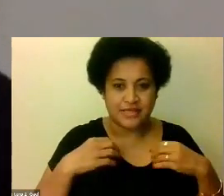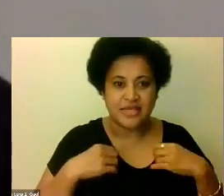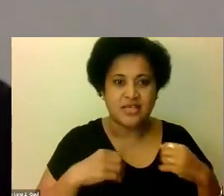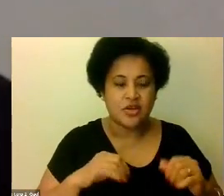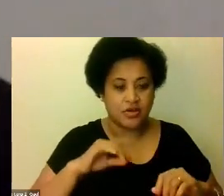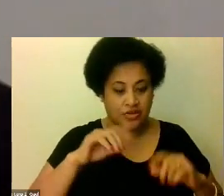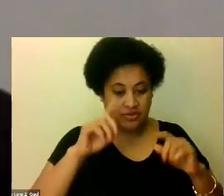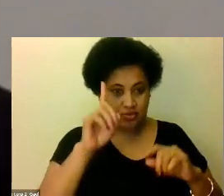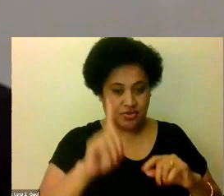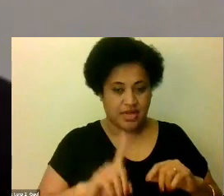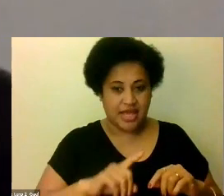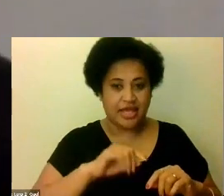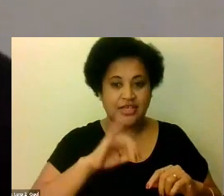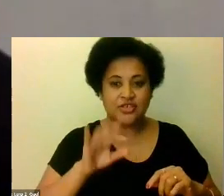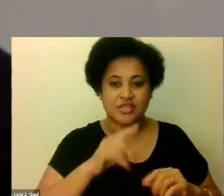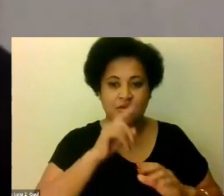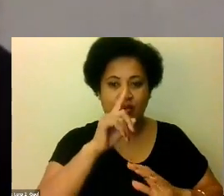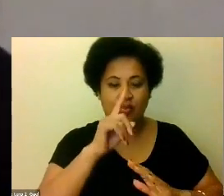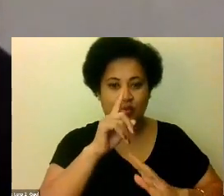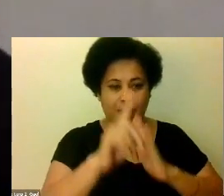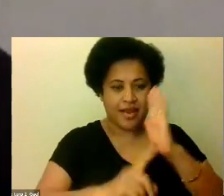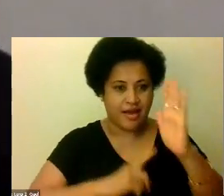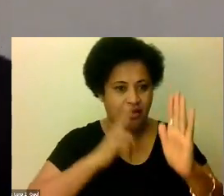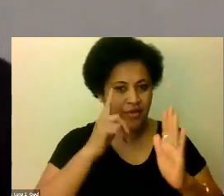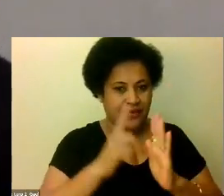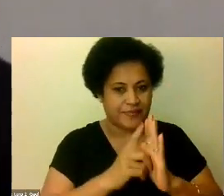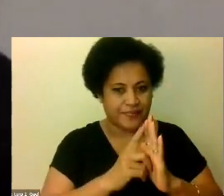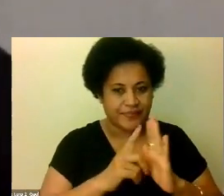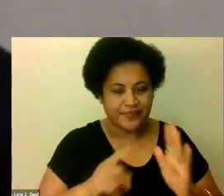1 hour. So let me dive right in.